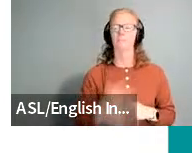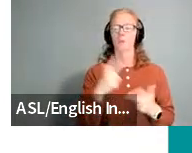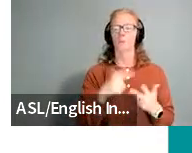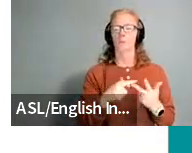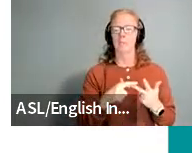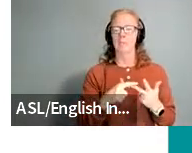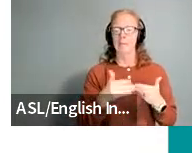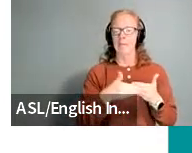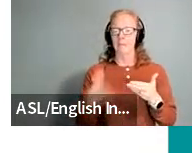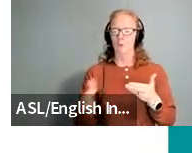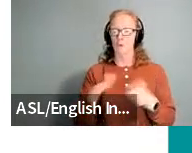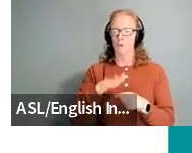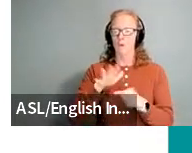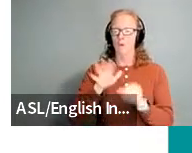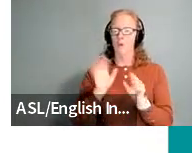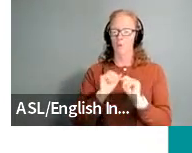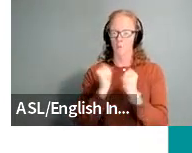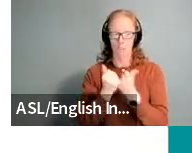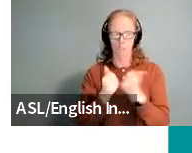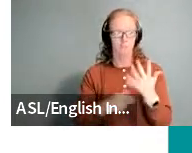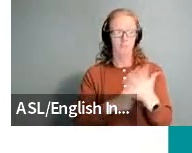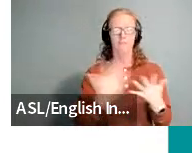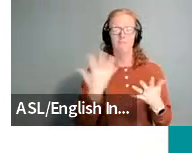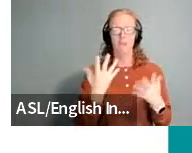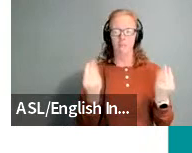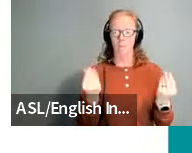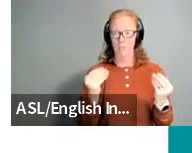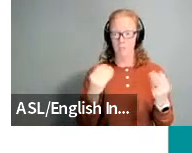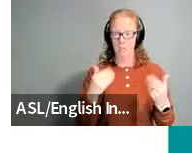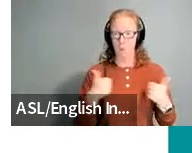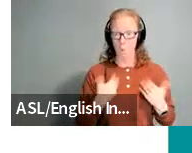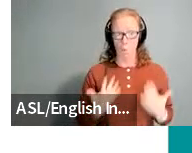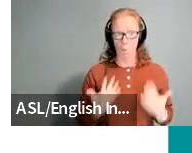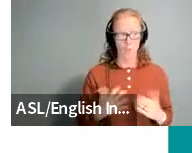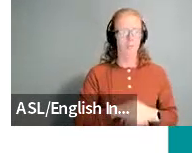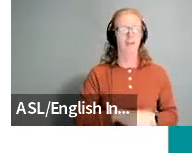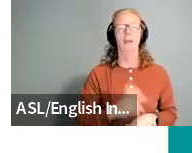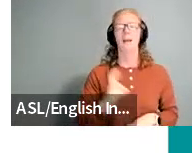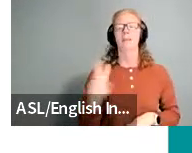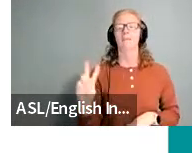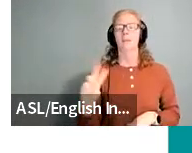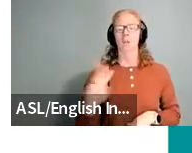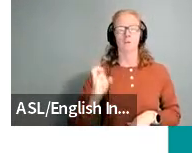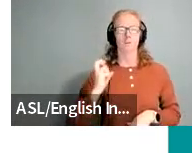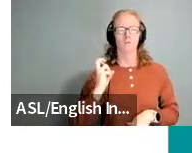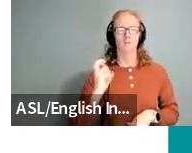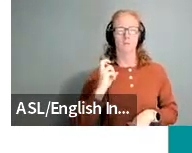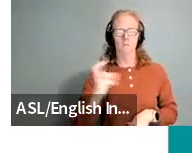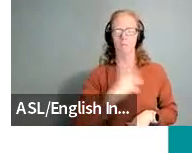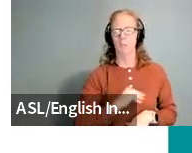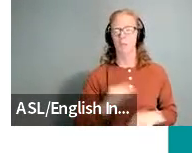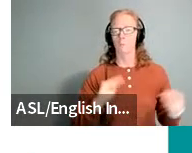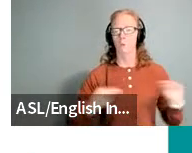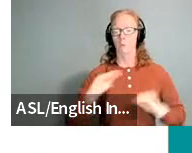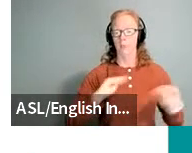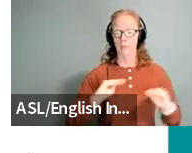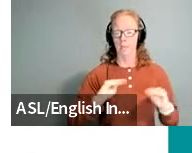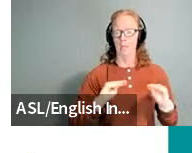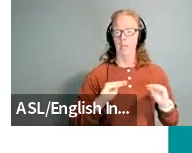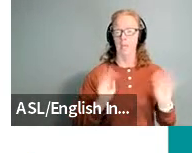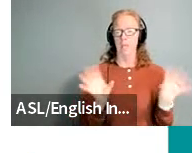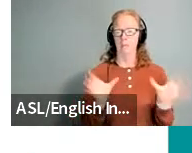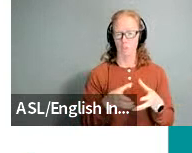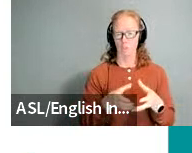associations, 5 different property owners, as well as the Vancouver Transportation and Mobility Commission.